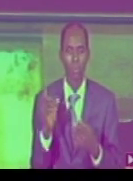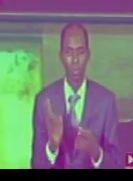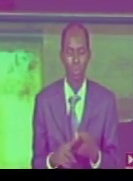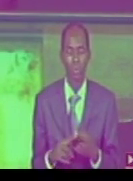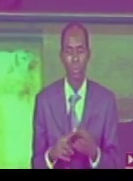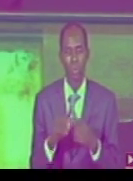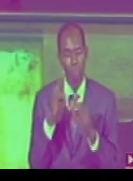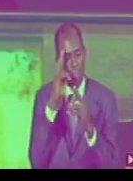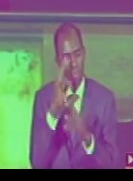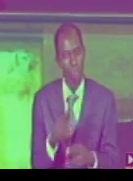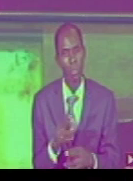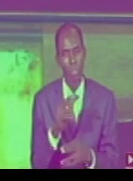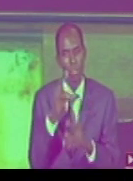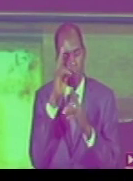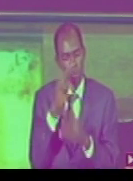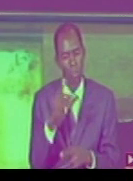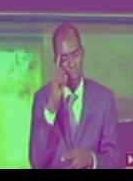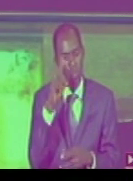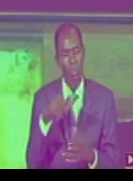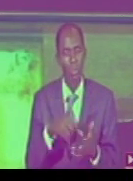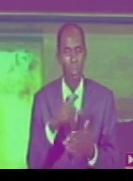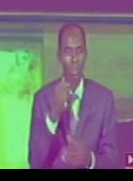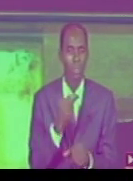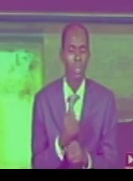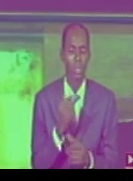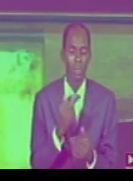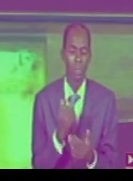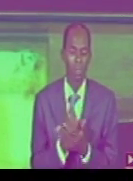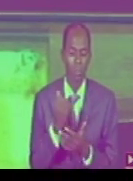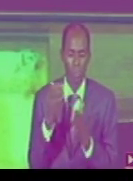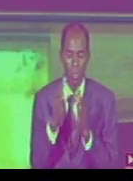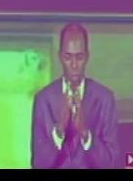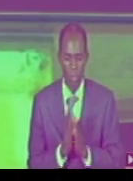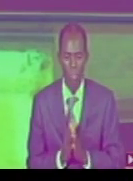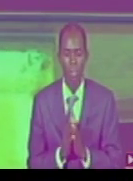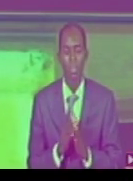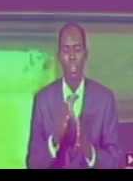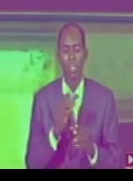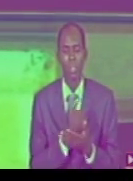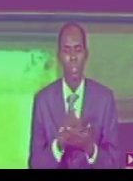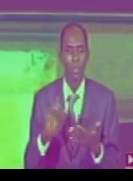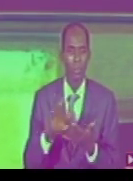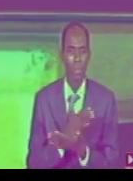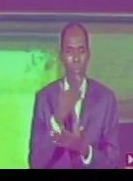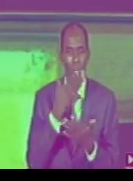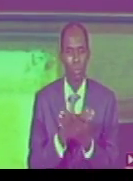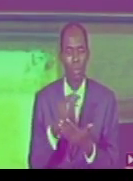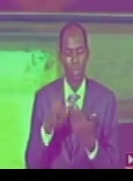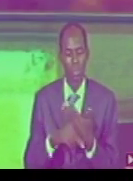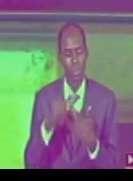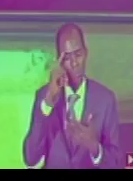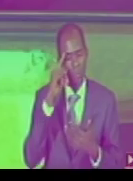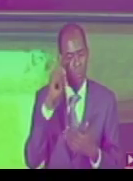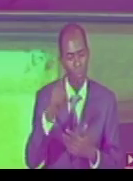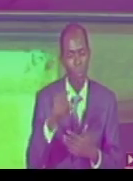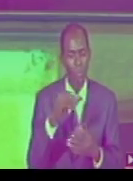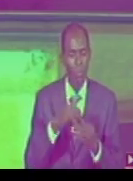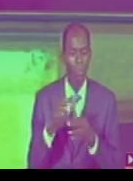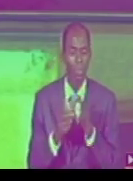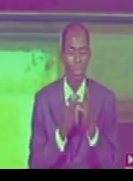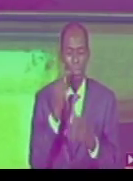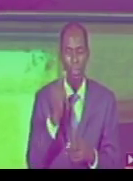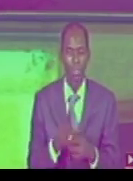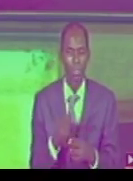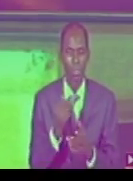year. Glory this year, divine goodness this year, whereby are